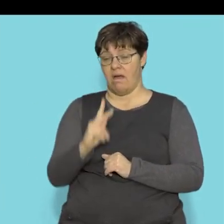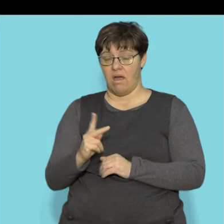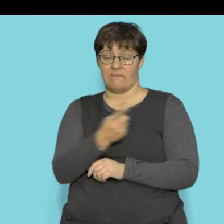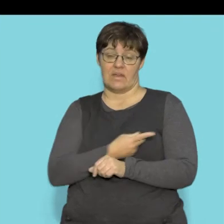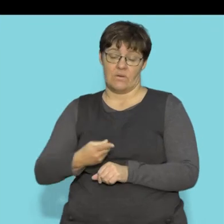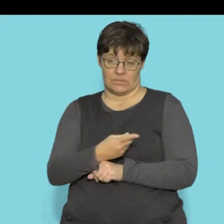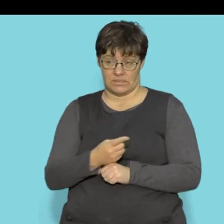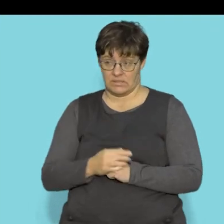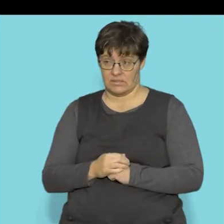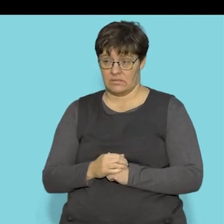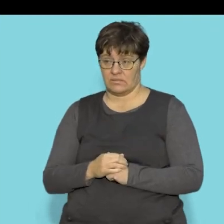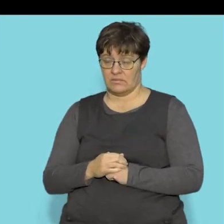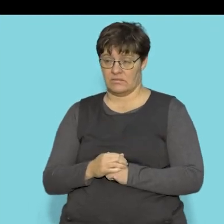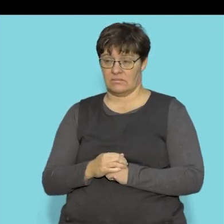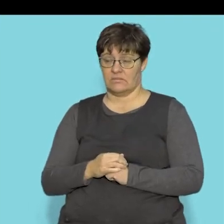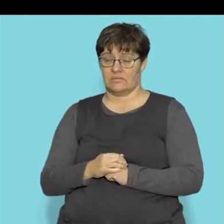1.5 hours.